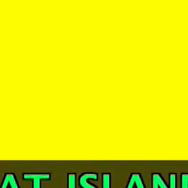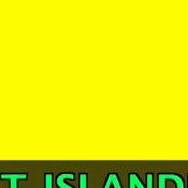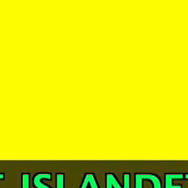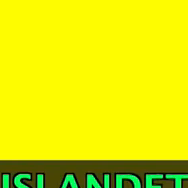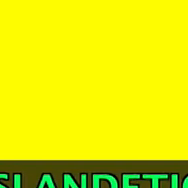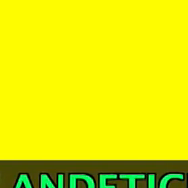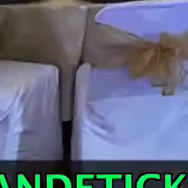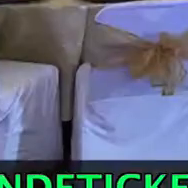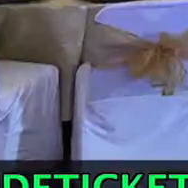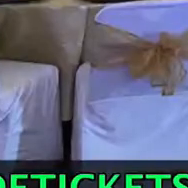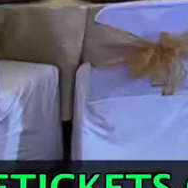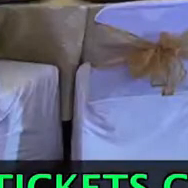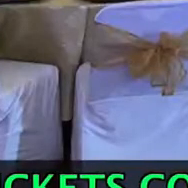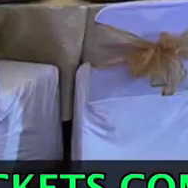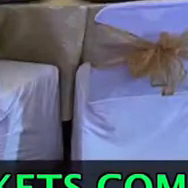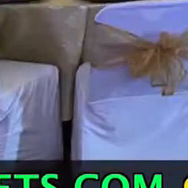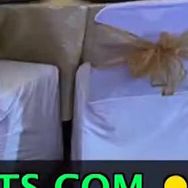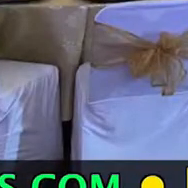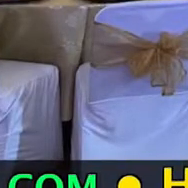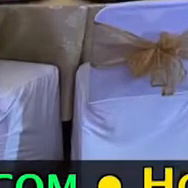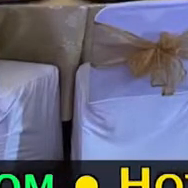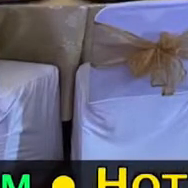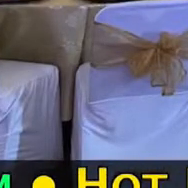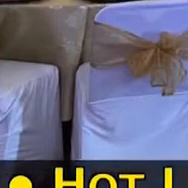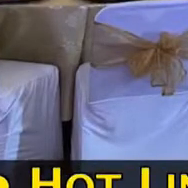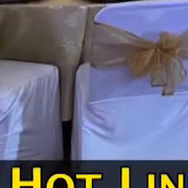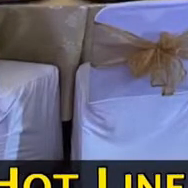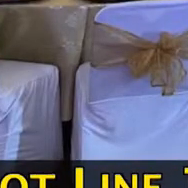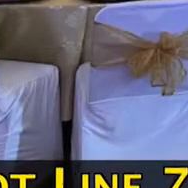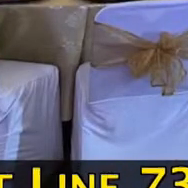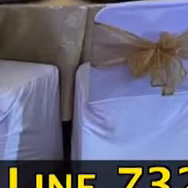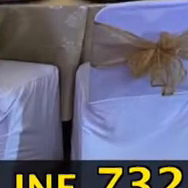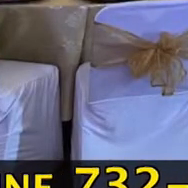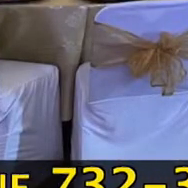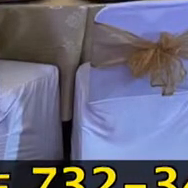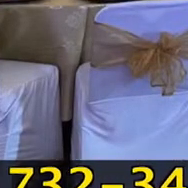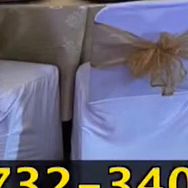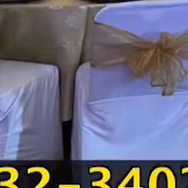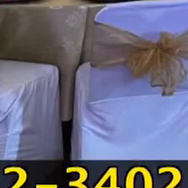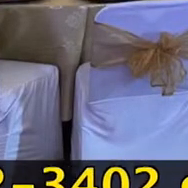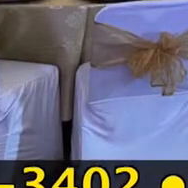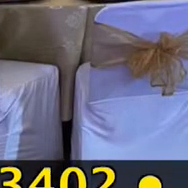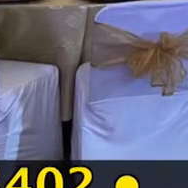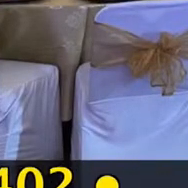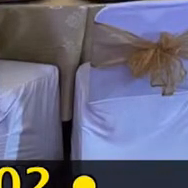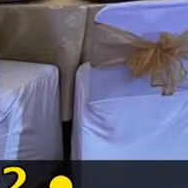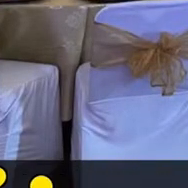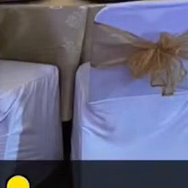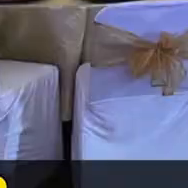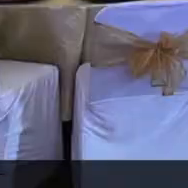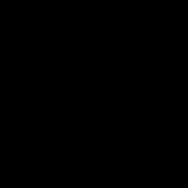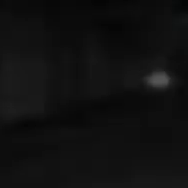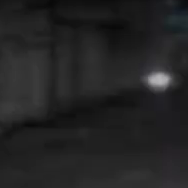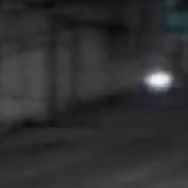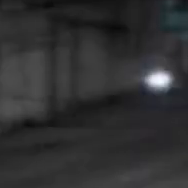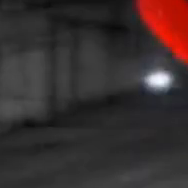732-3402. To Mom With Love. Thank you, Mama, for the 9 months you're carrying me through.